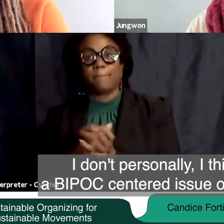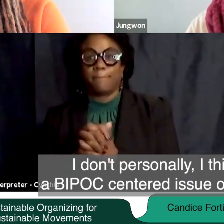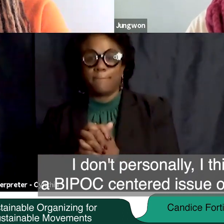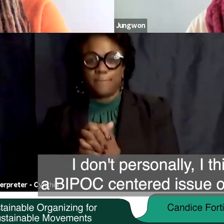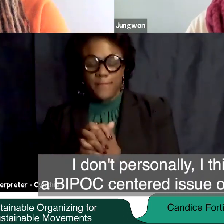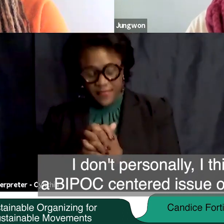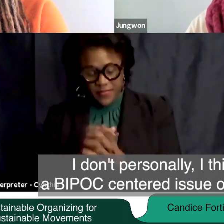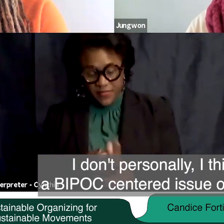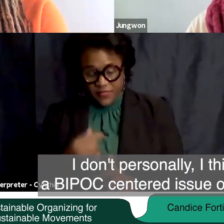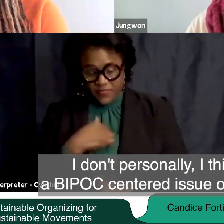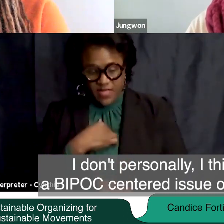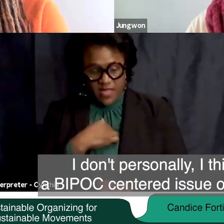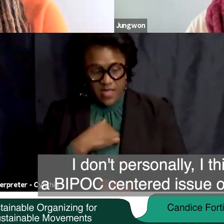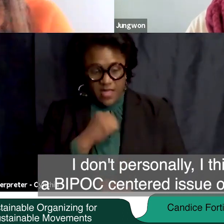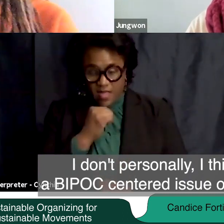I don't